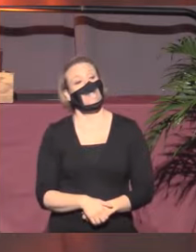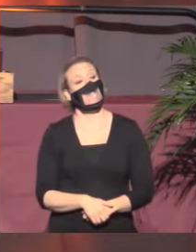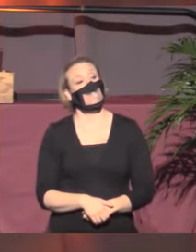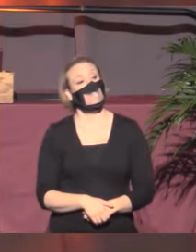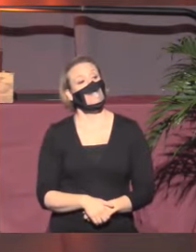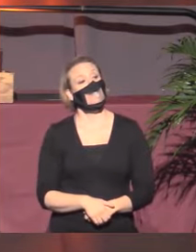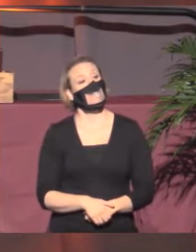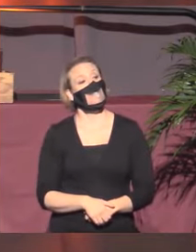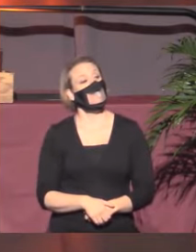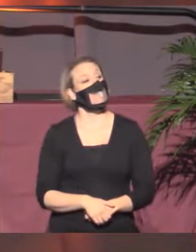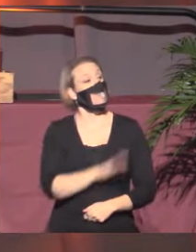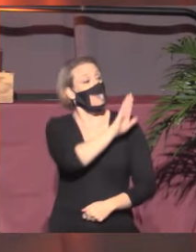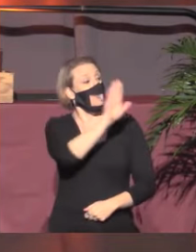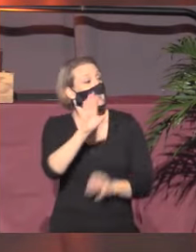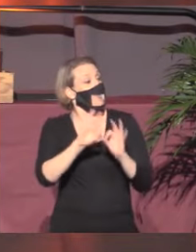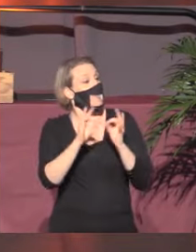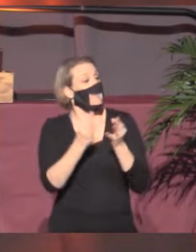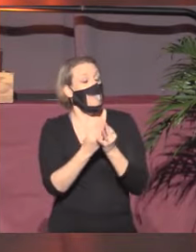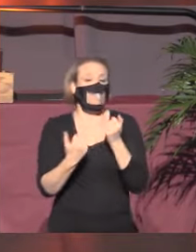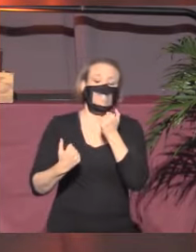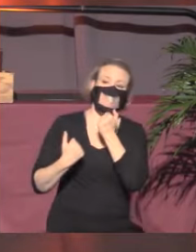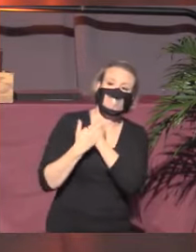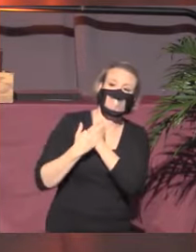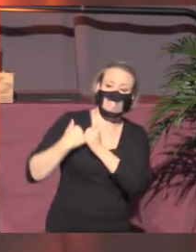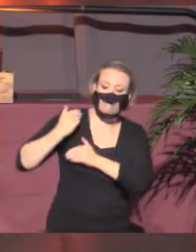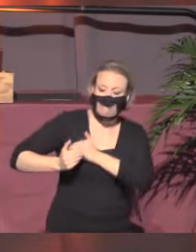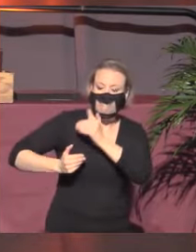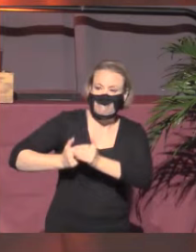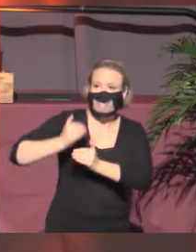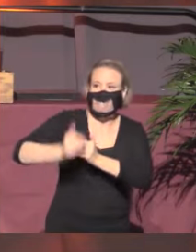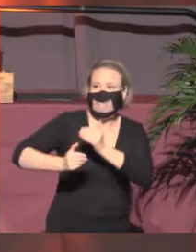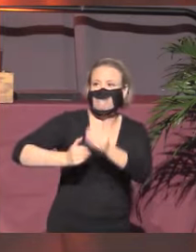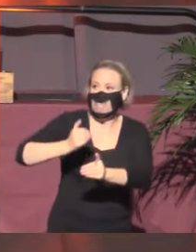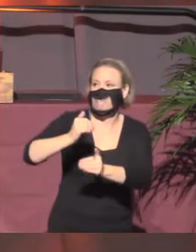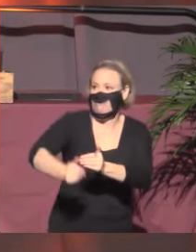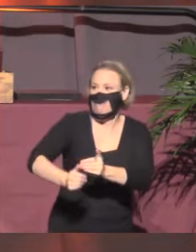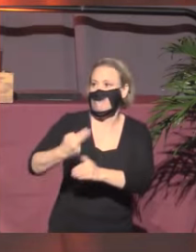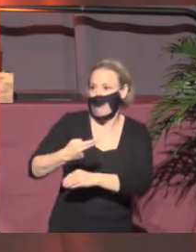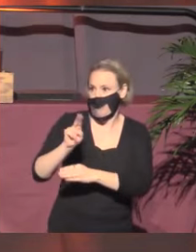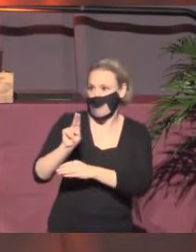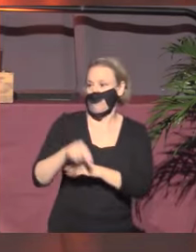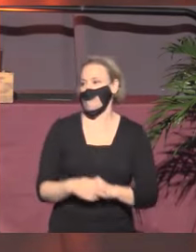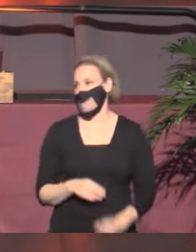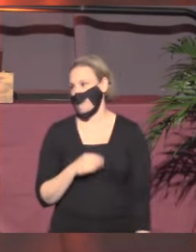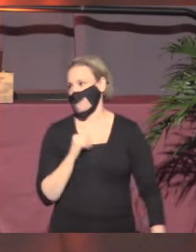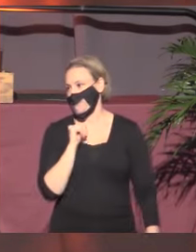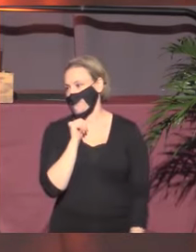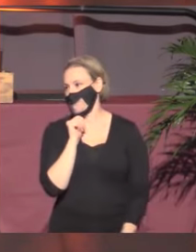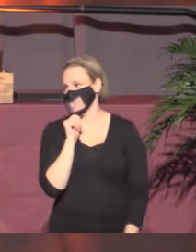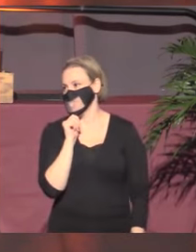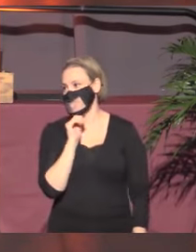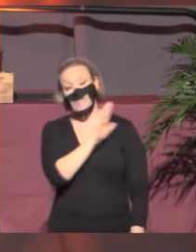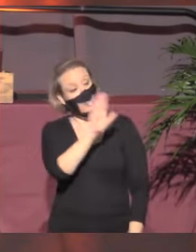you every step of the way through your journey at Hamline University. Your